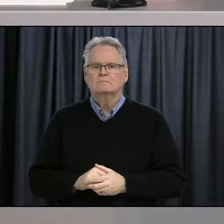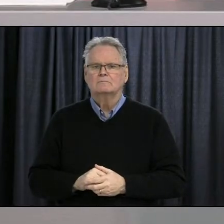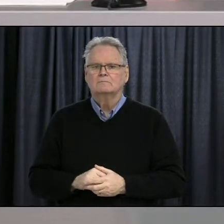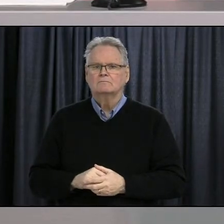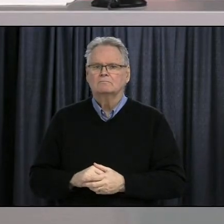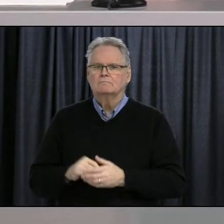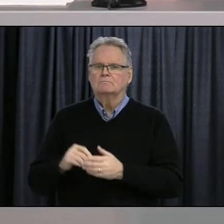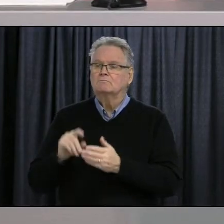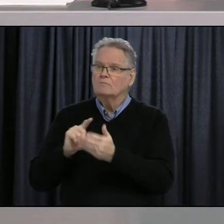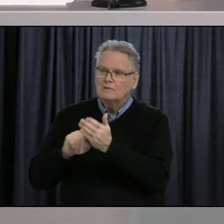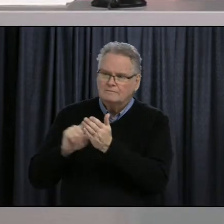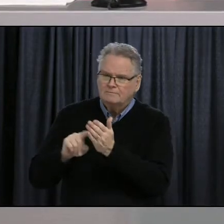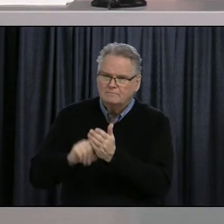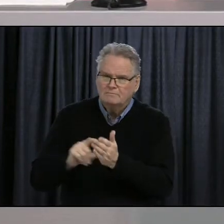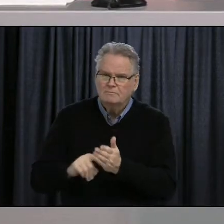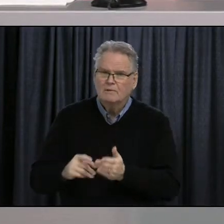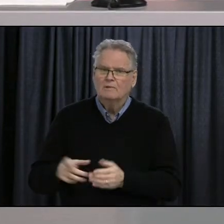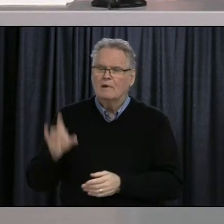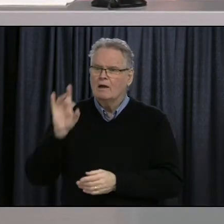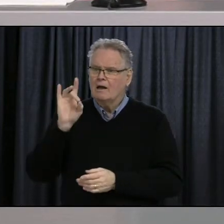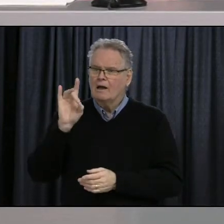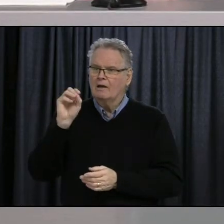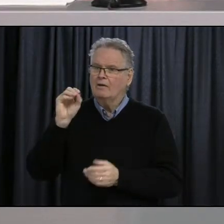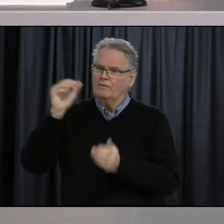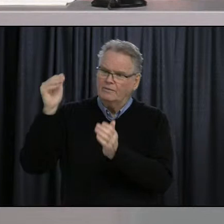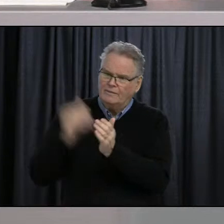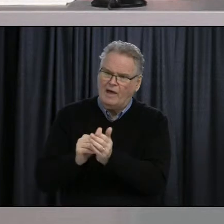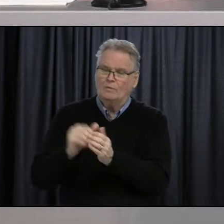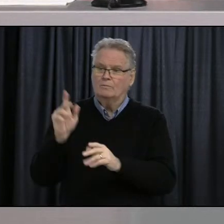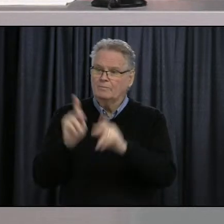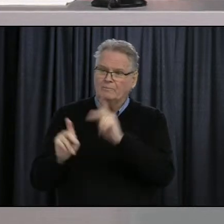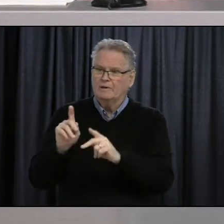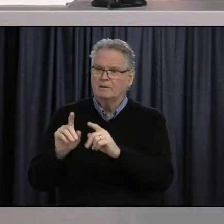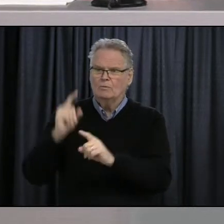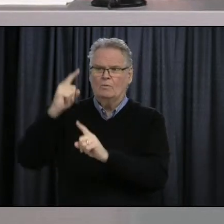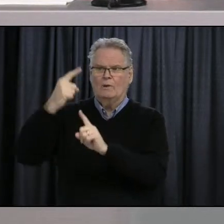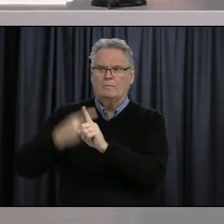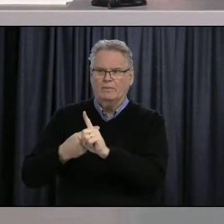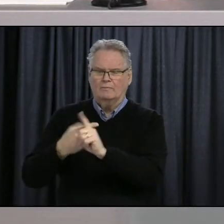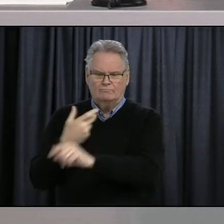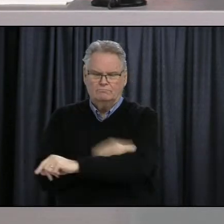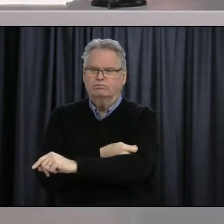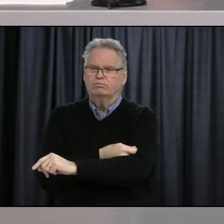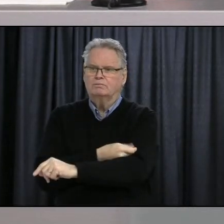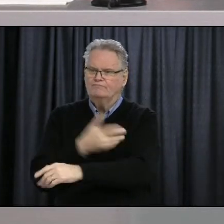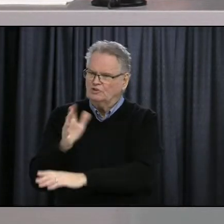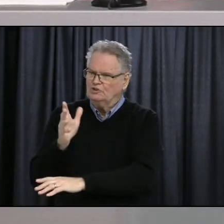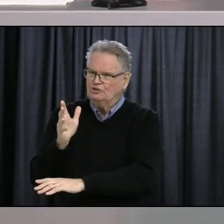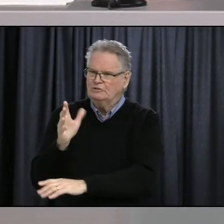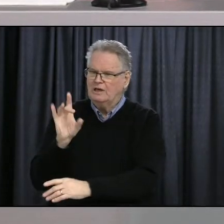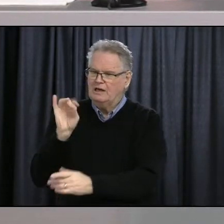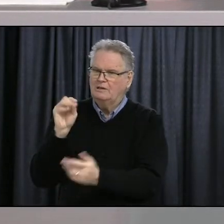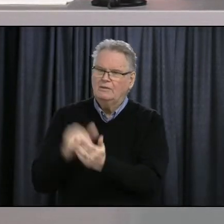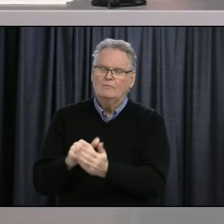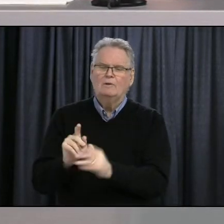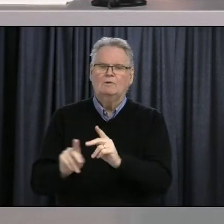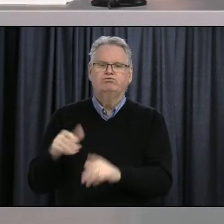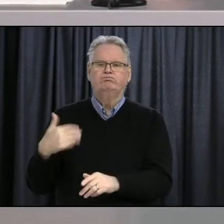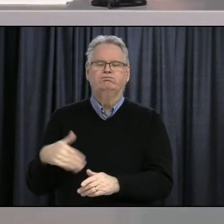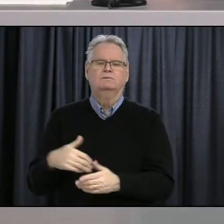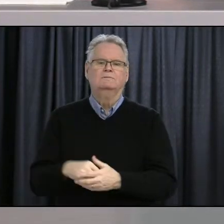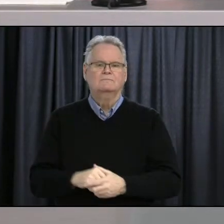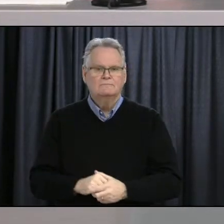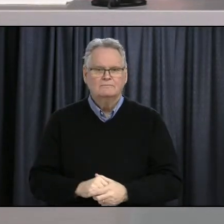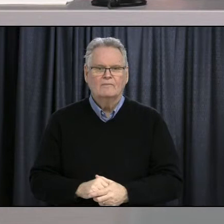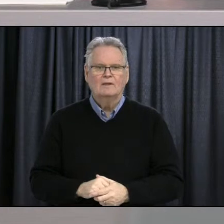Thank you. Our next questions are from Jason Piercy with Rogers Communications. Please go ahead. Hi, it